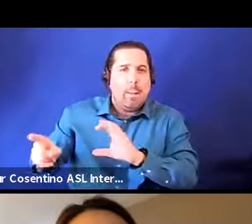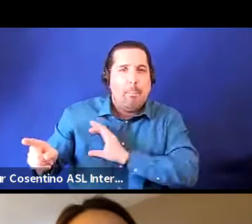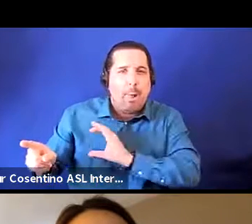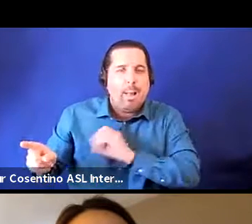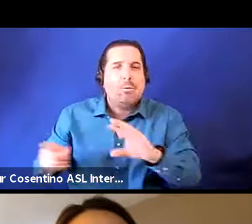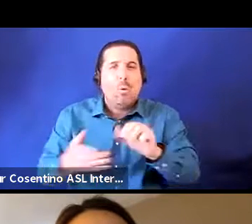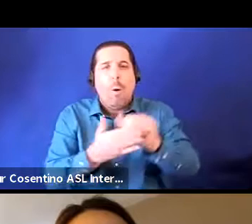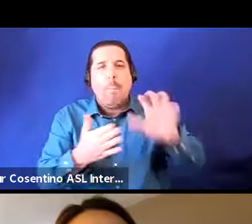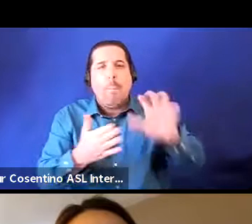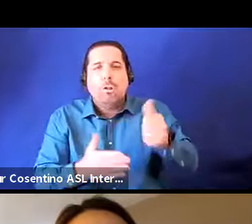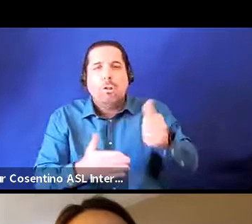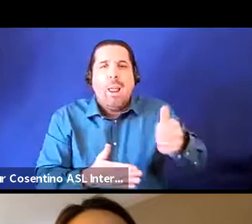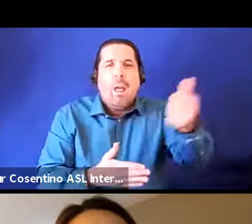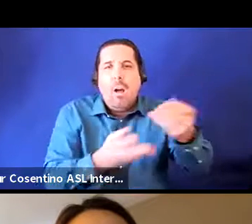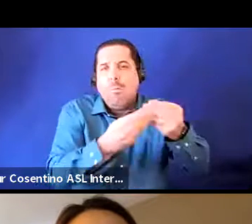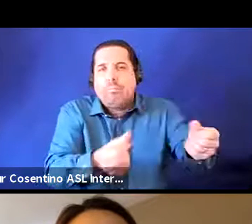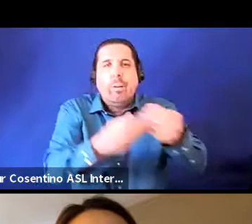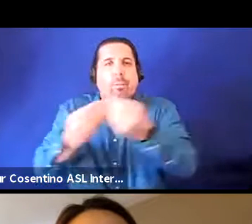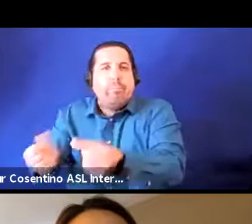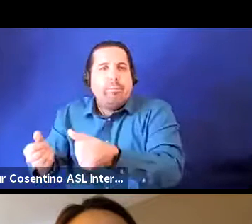long struggle for freedom.